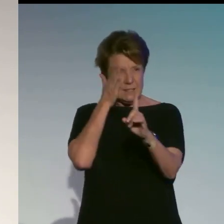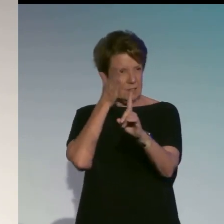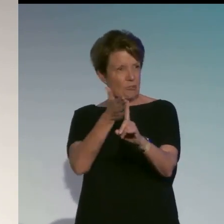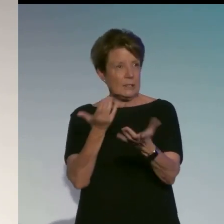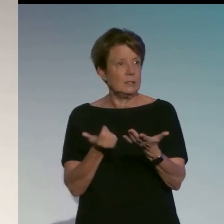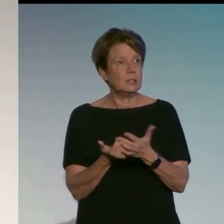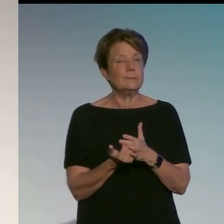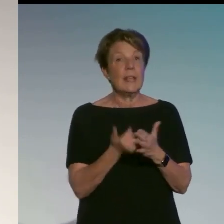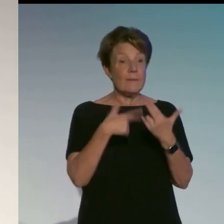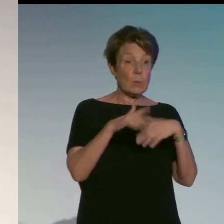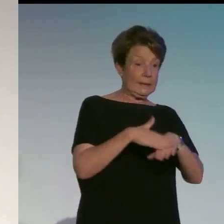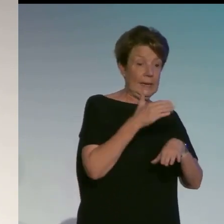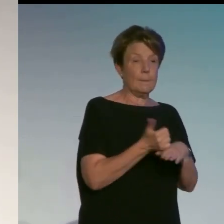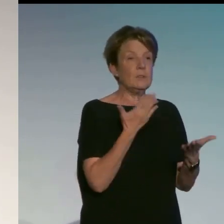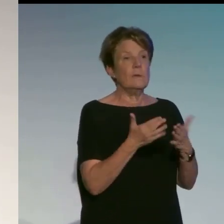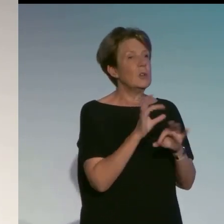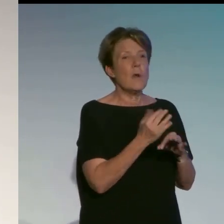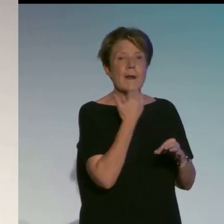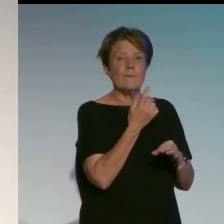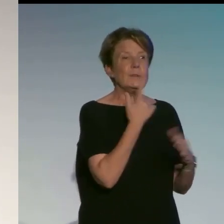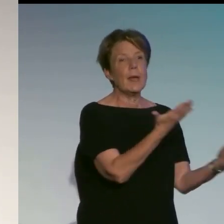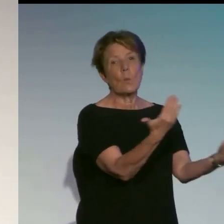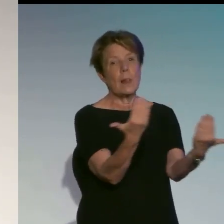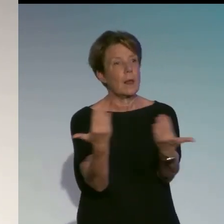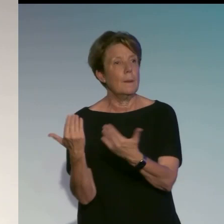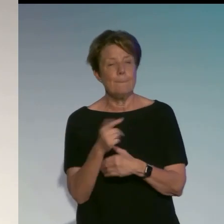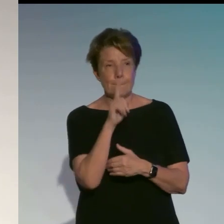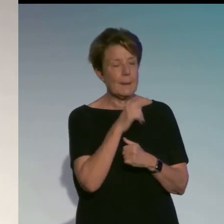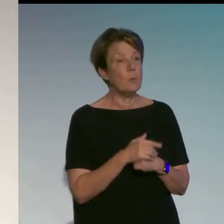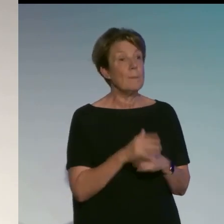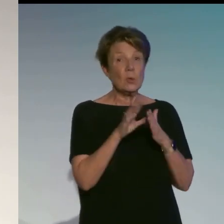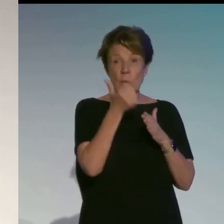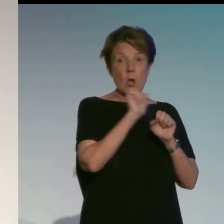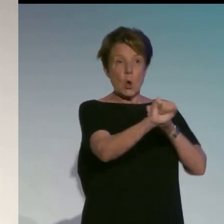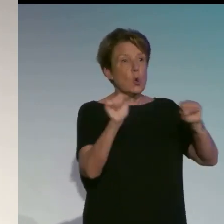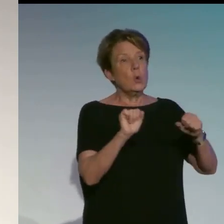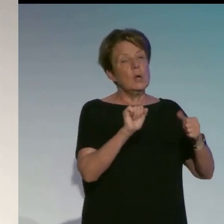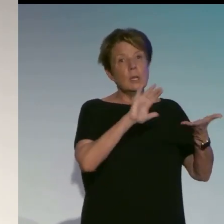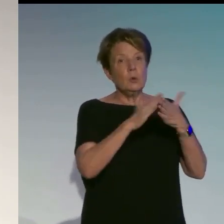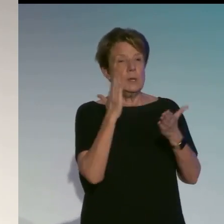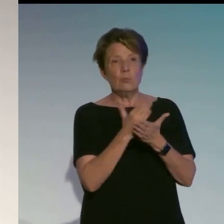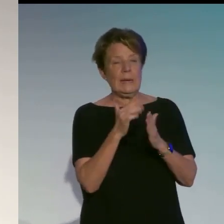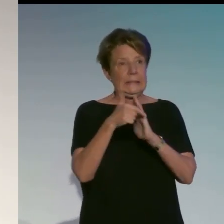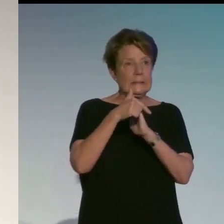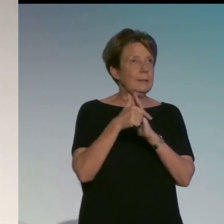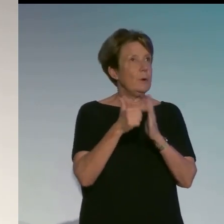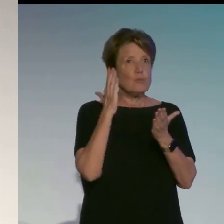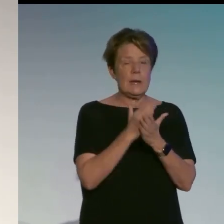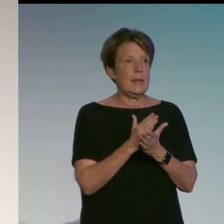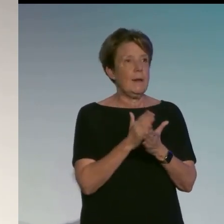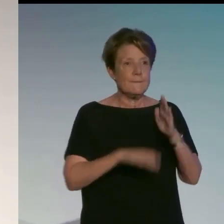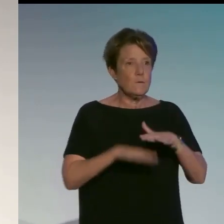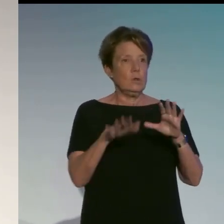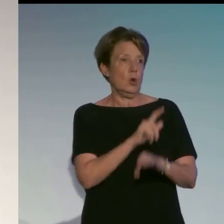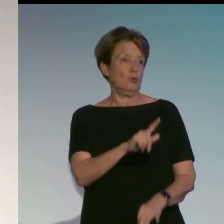service, it's not enough just to say, come to us, because we know that some of these communities have deep distrust based on years